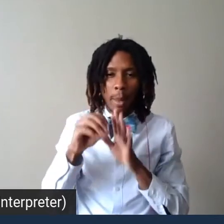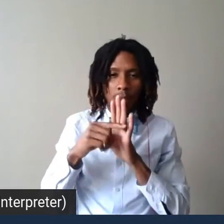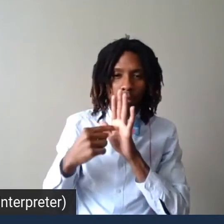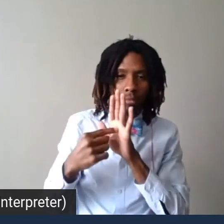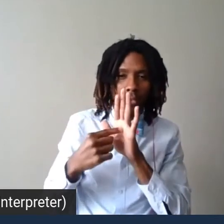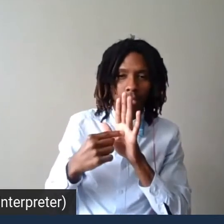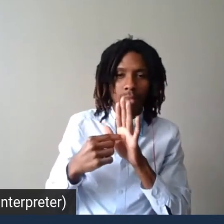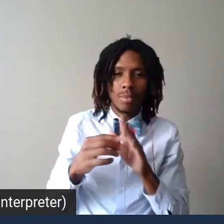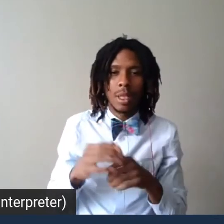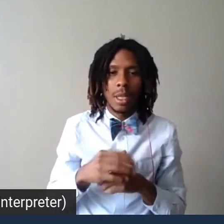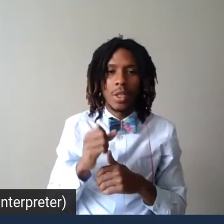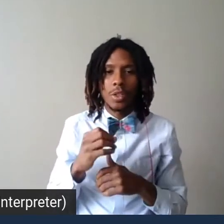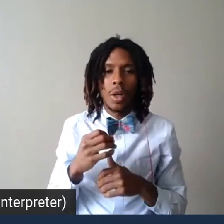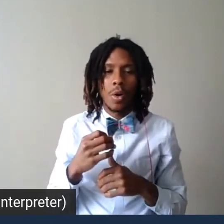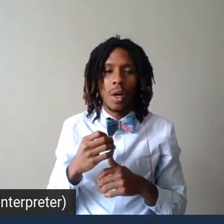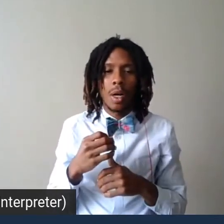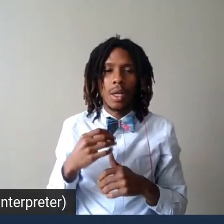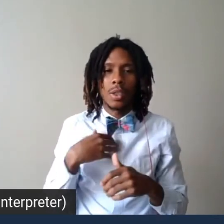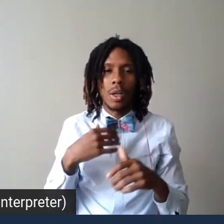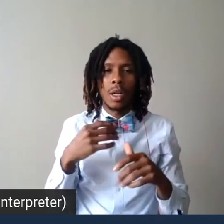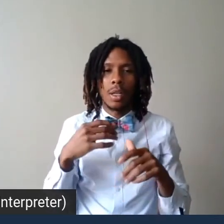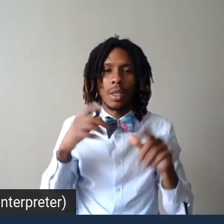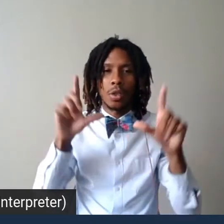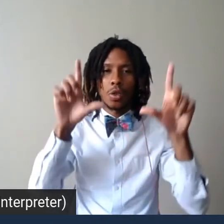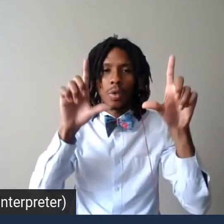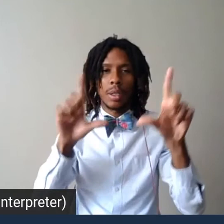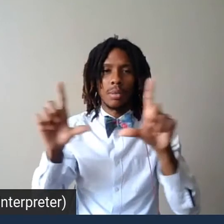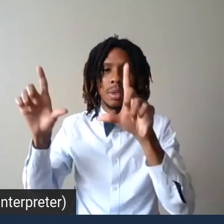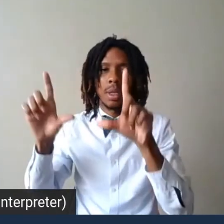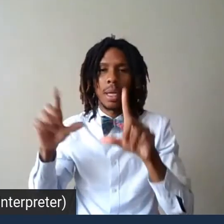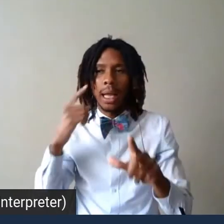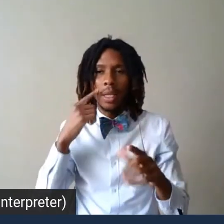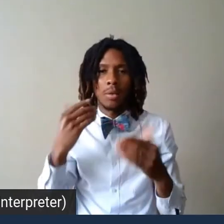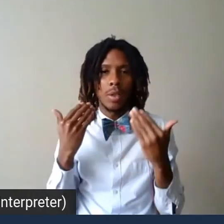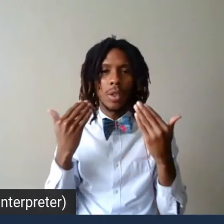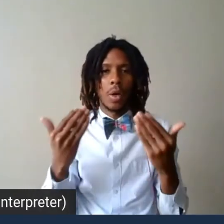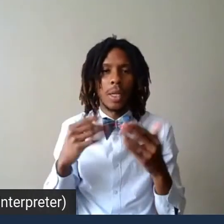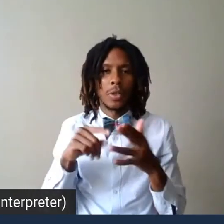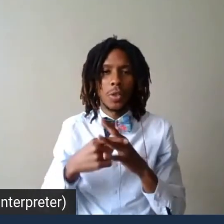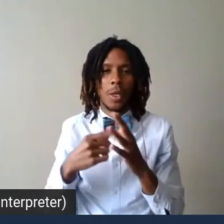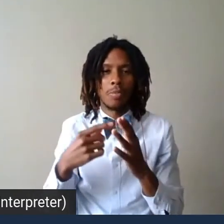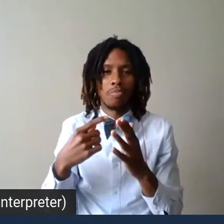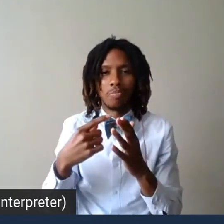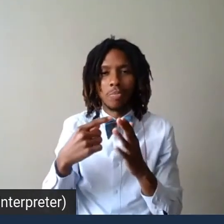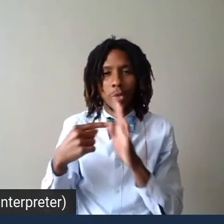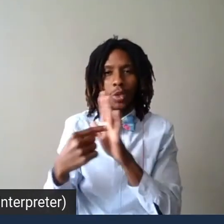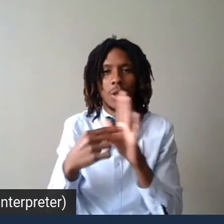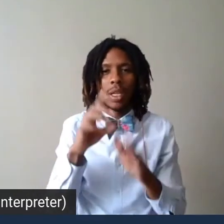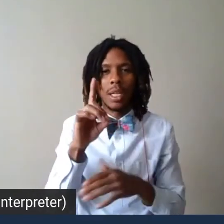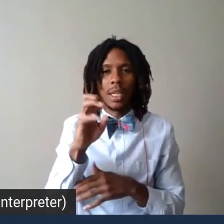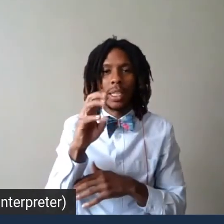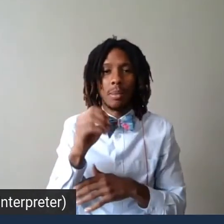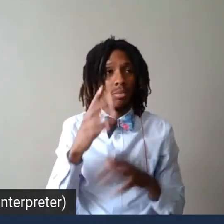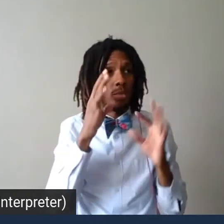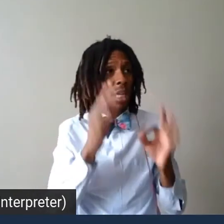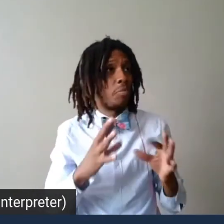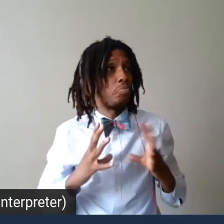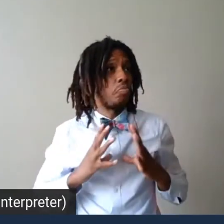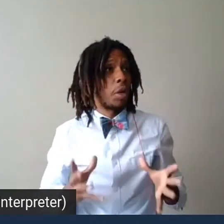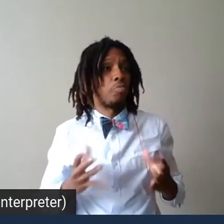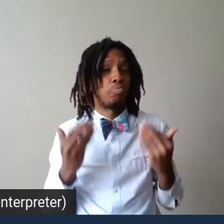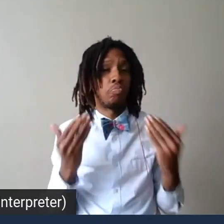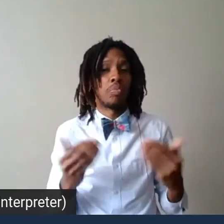So I suggest I actually move the screen away right now, but I suggest that we kind of go into that demo. Definitely.